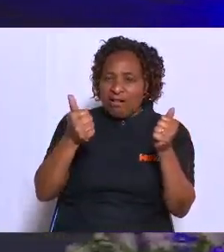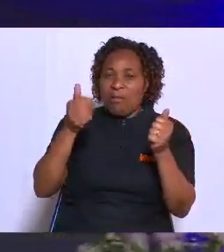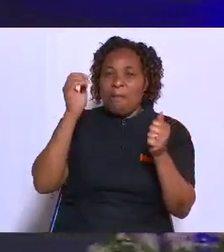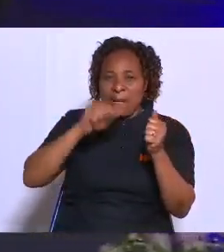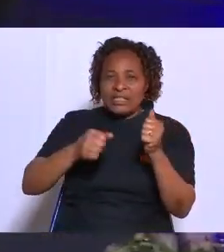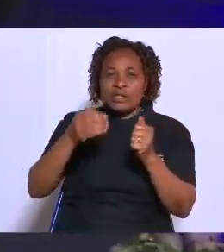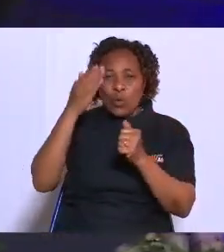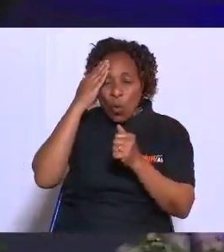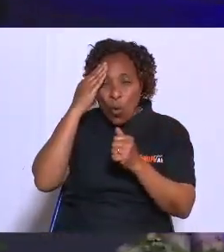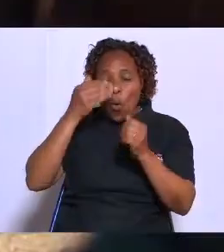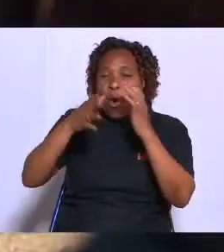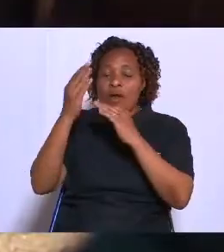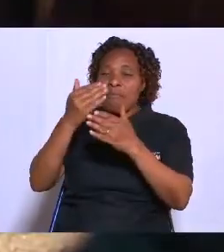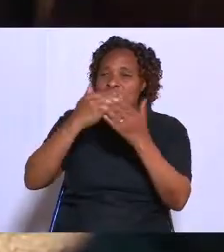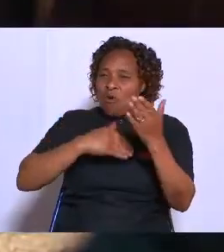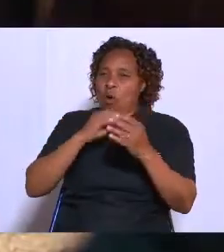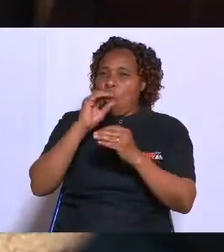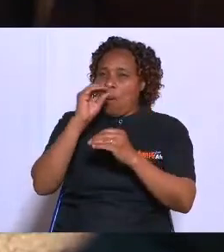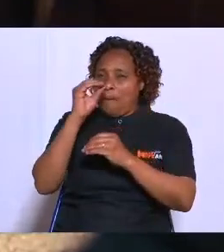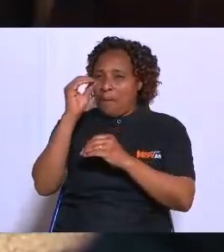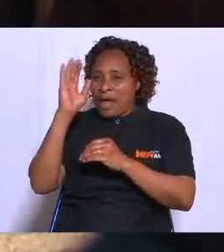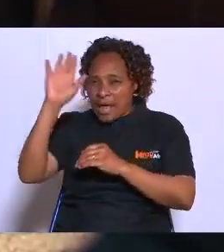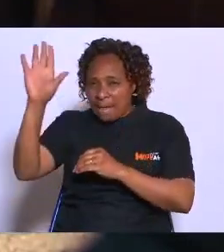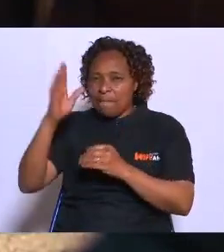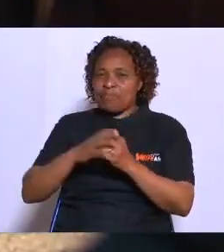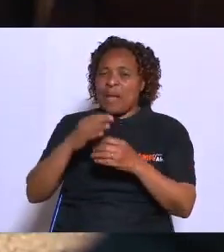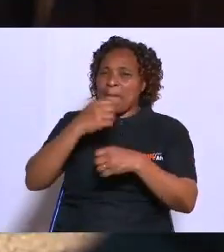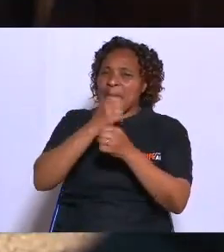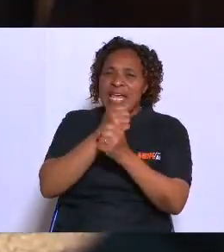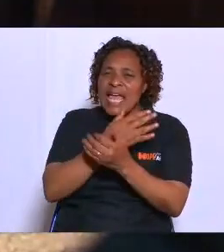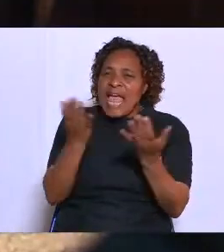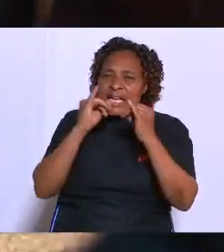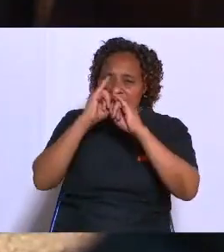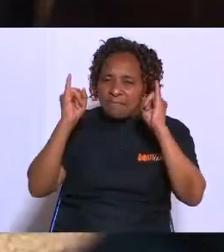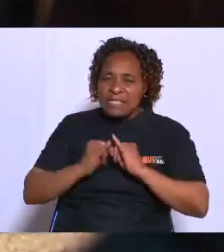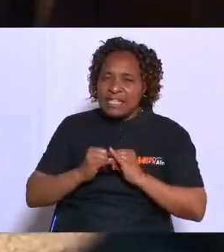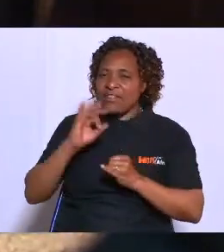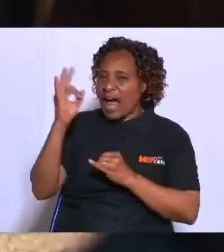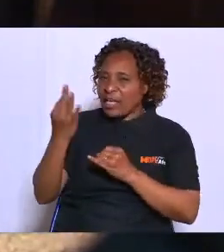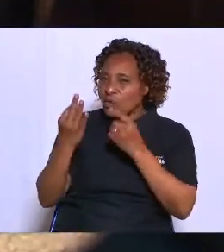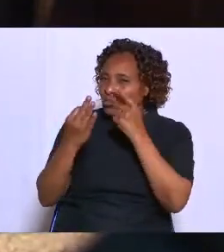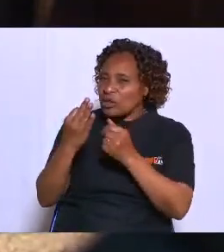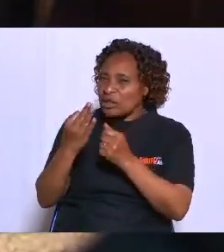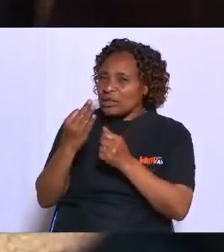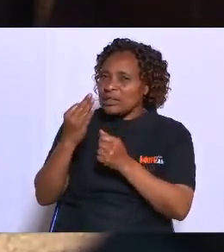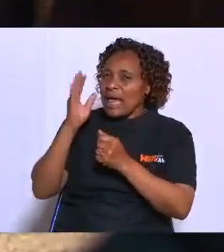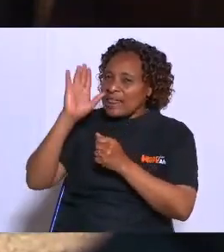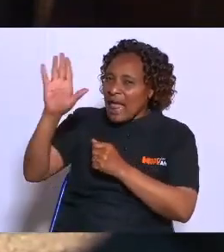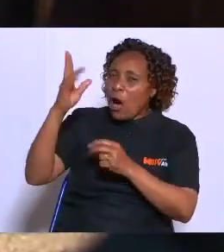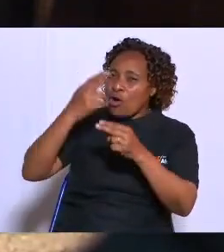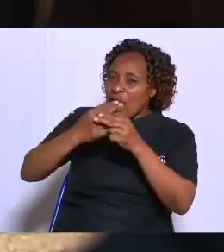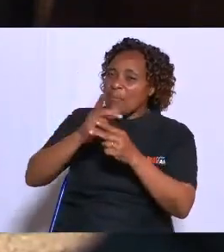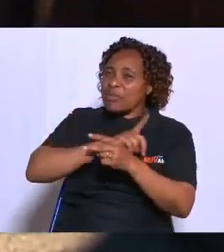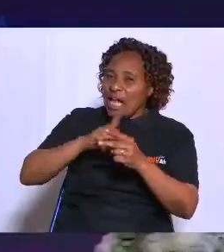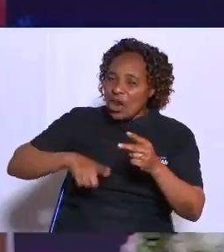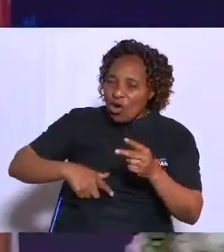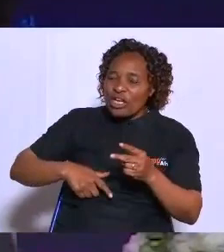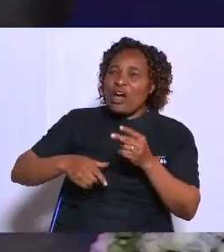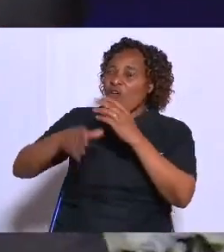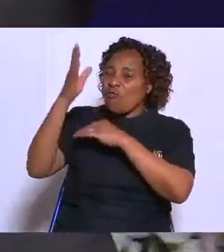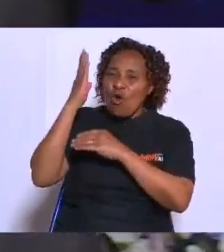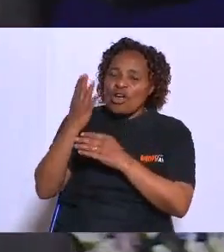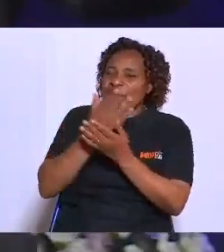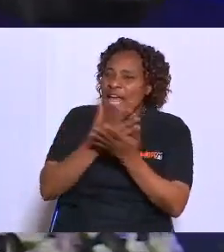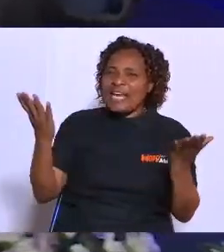me what's the second commandment thou should not make any Graven image what's the third thou shall not take the name of the Lord thy God in vain